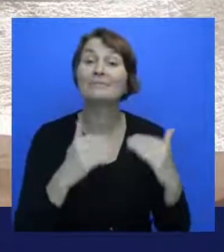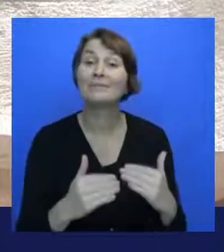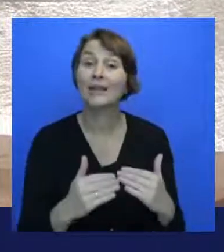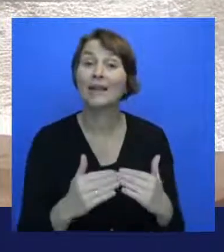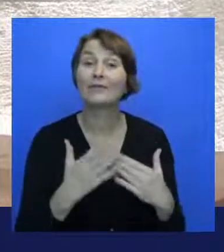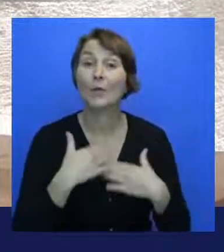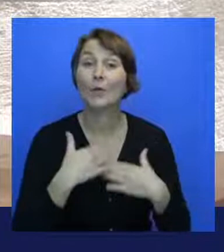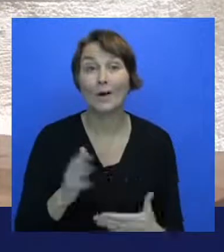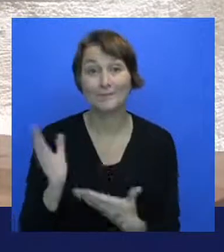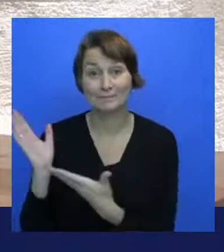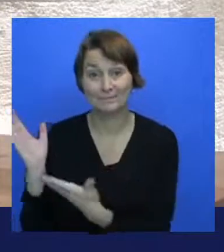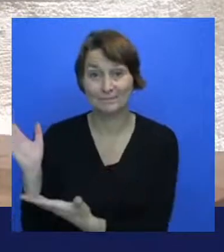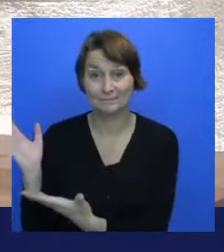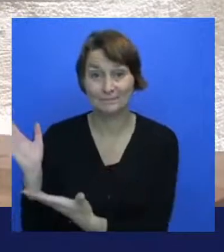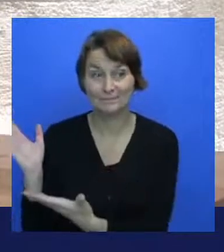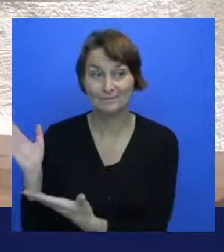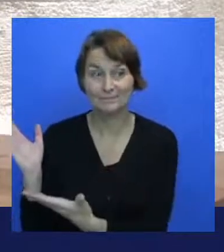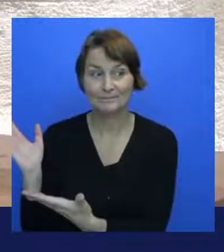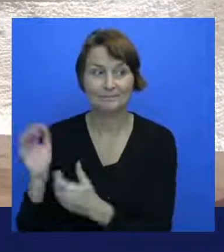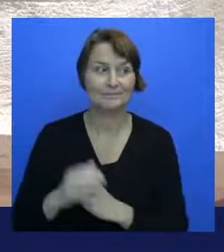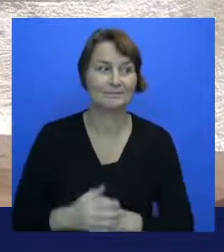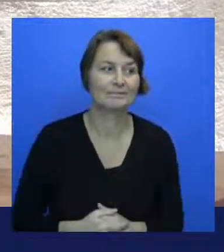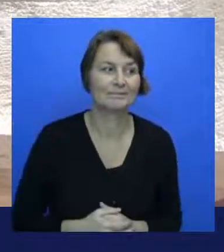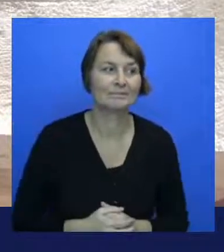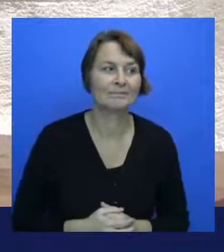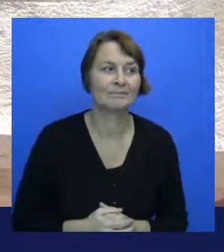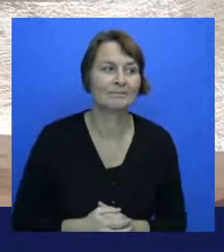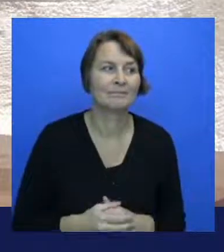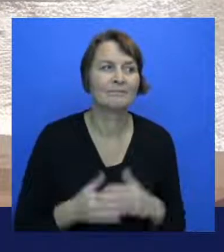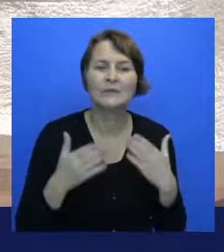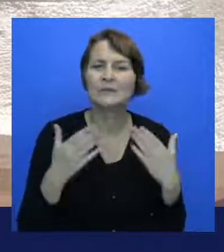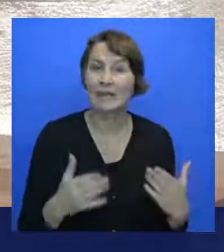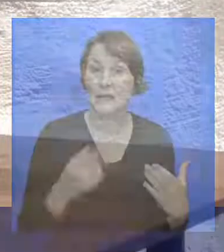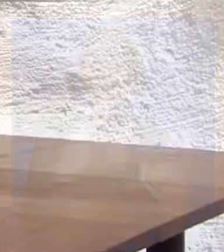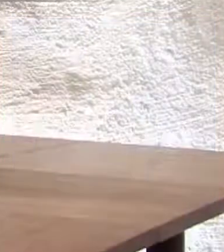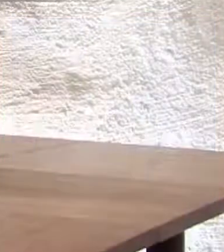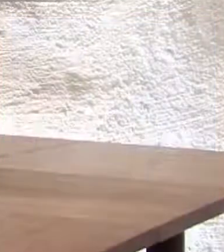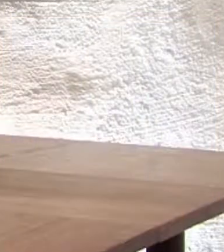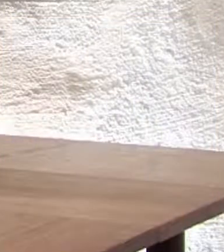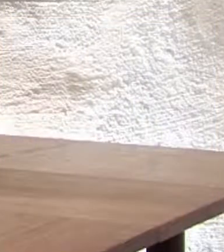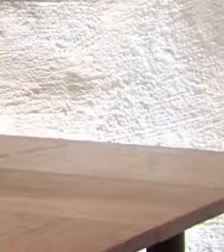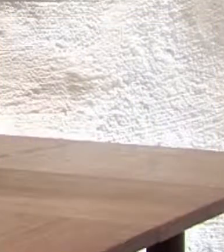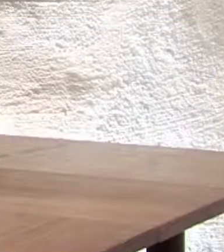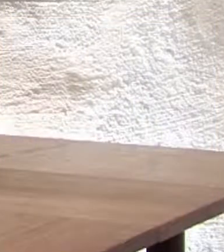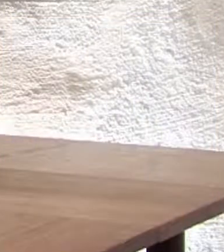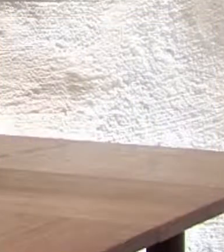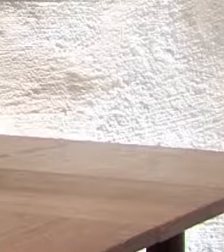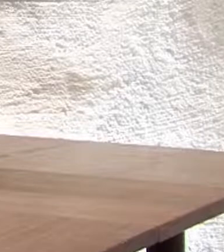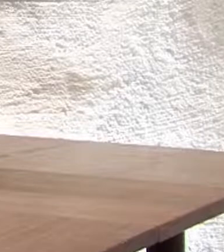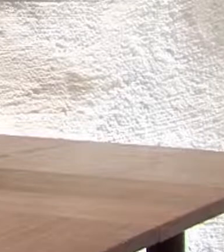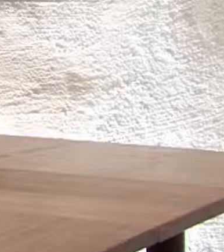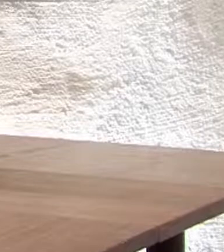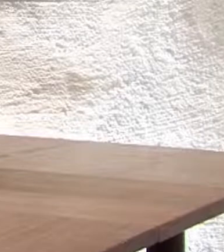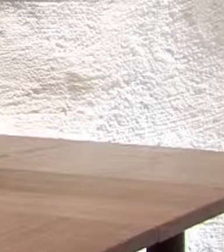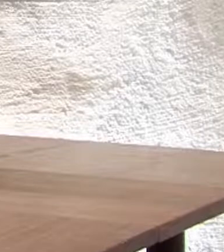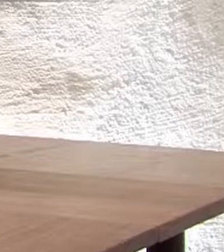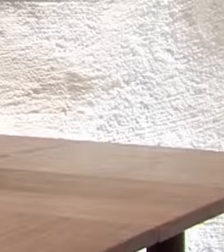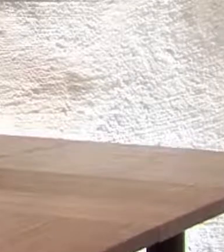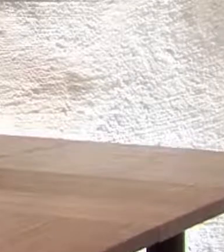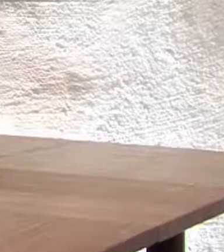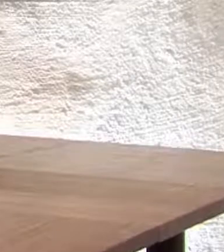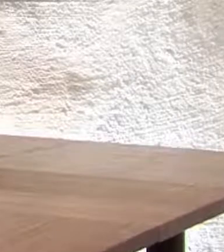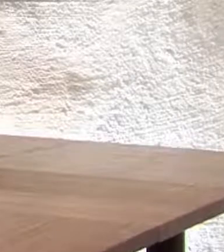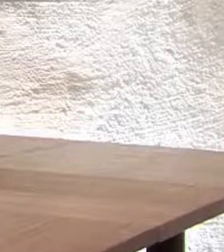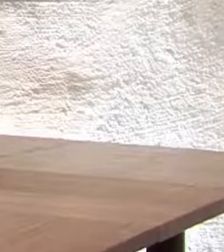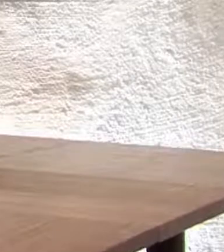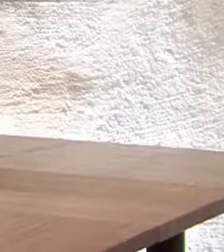is, given it's currently the COVID-19 era and everyone is, wanting to make sure that they know where they are in space and how they